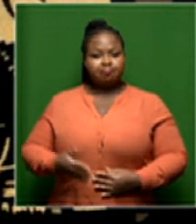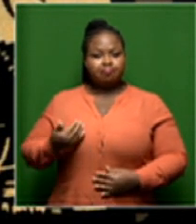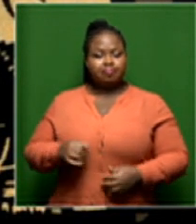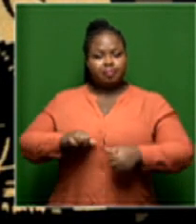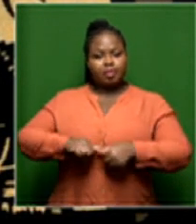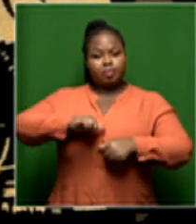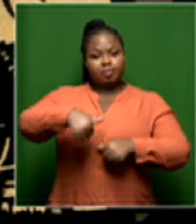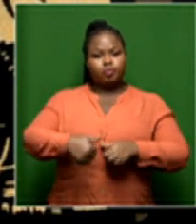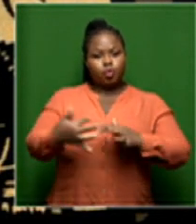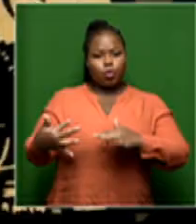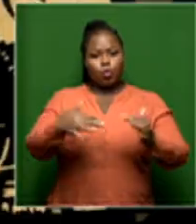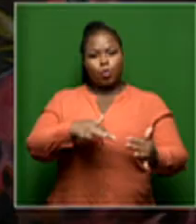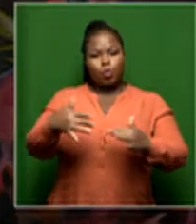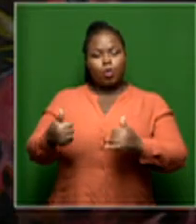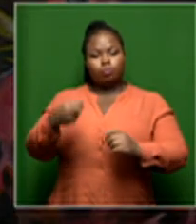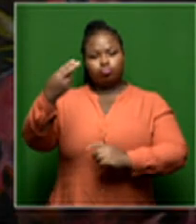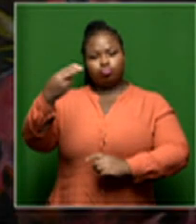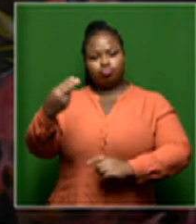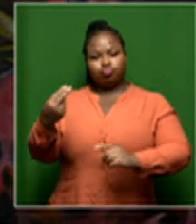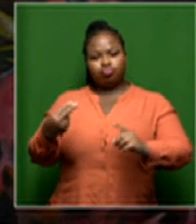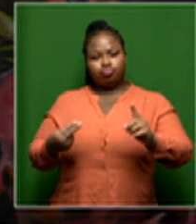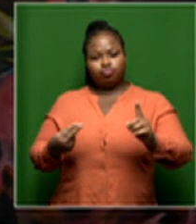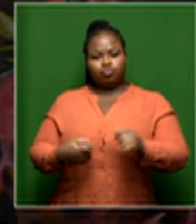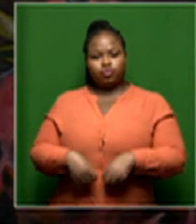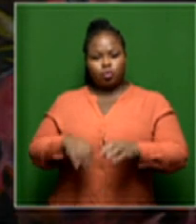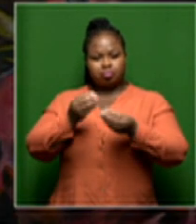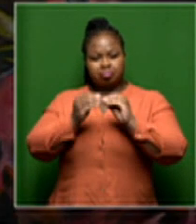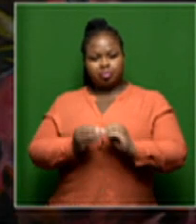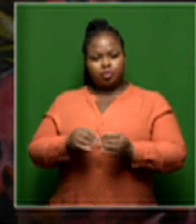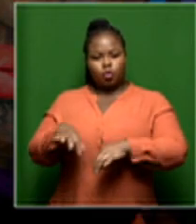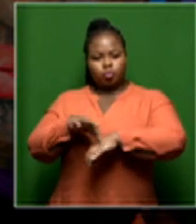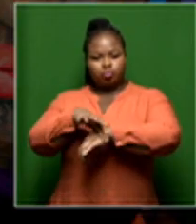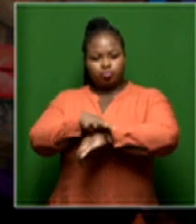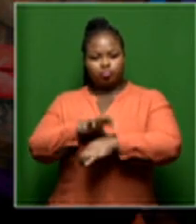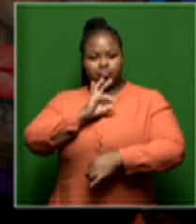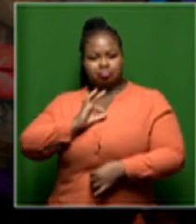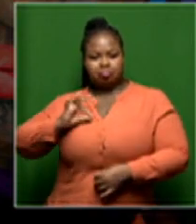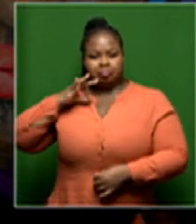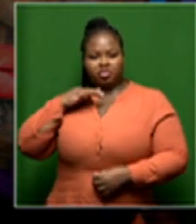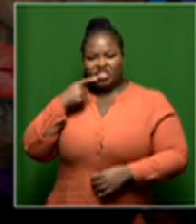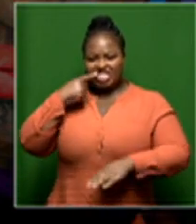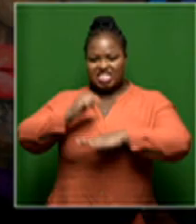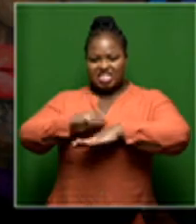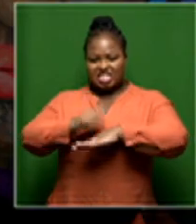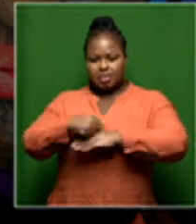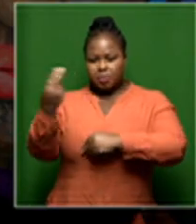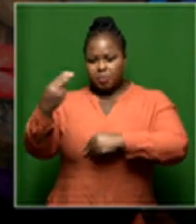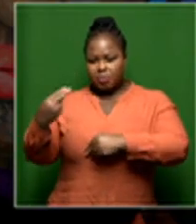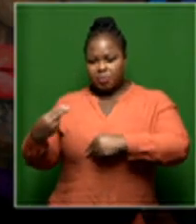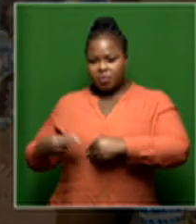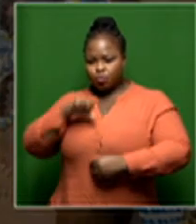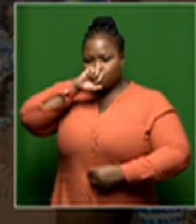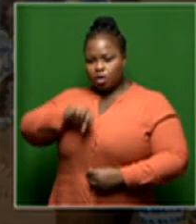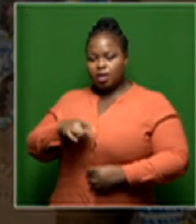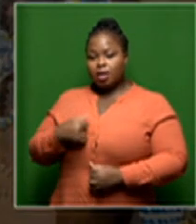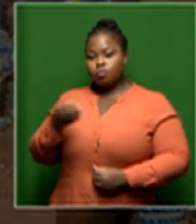Modern, post-war and contemporary art, decorative arts, jewellery and South African ceramics is what is in store for lovers of